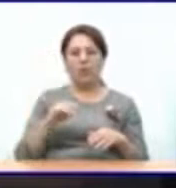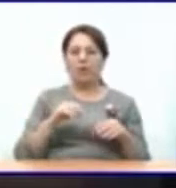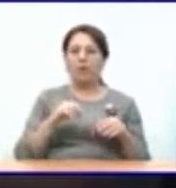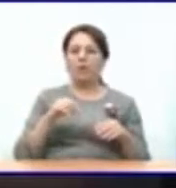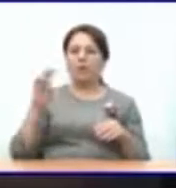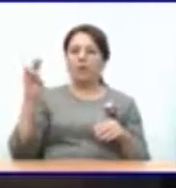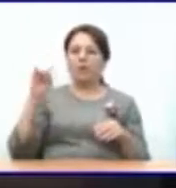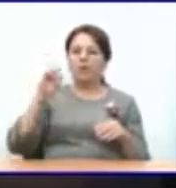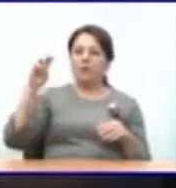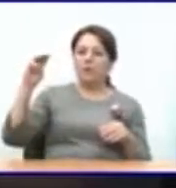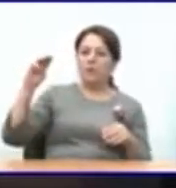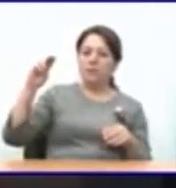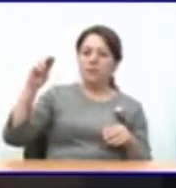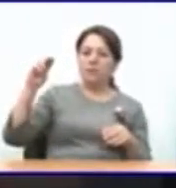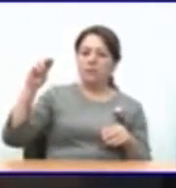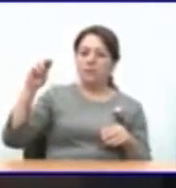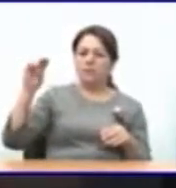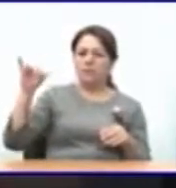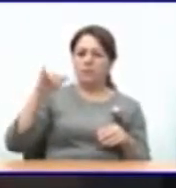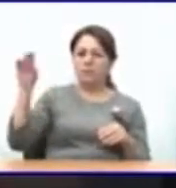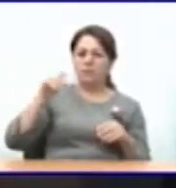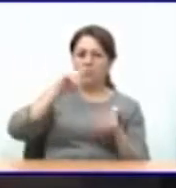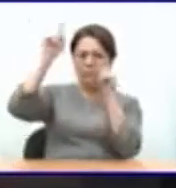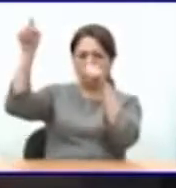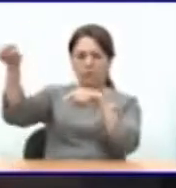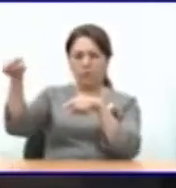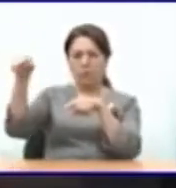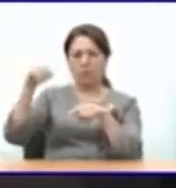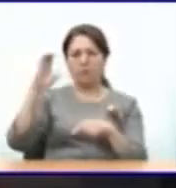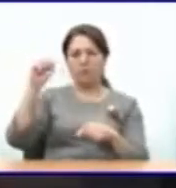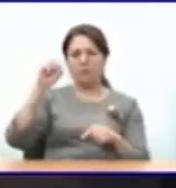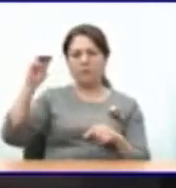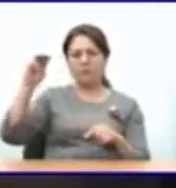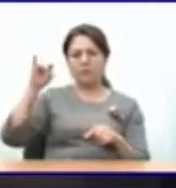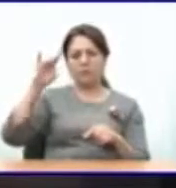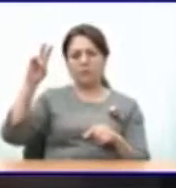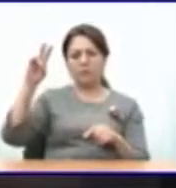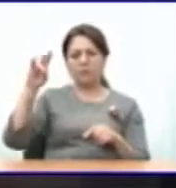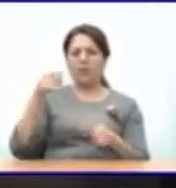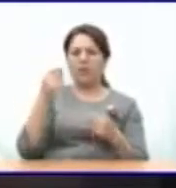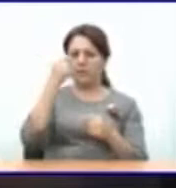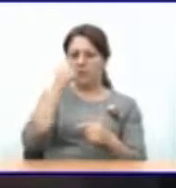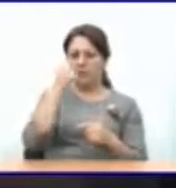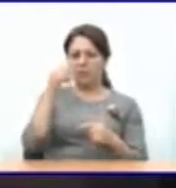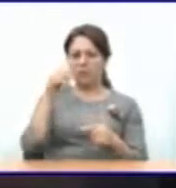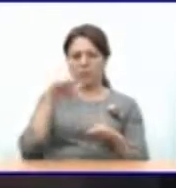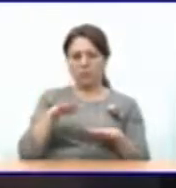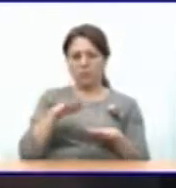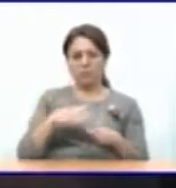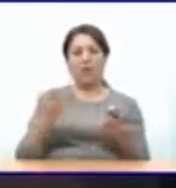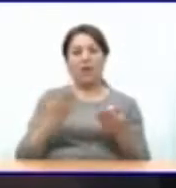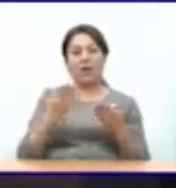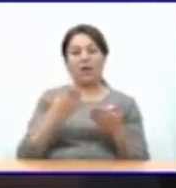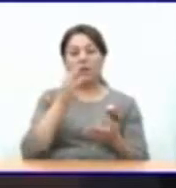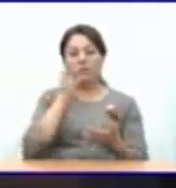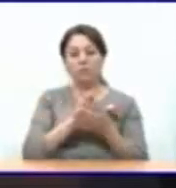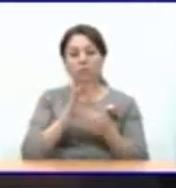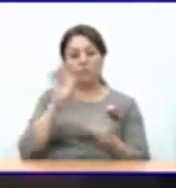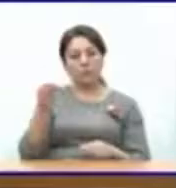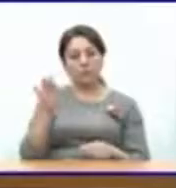nisbatan Saturndan uzoqroqda joylashganligini siz albatta bilasiz. Demak, to'g'ri javob varianti esa qaysi so'zlar